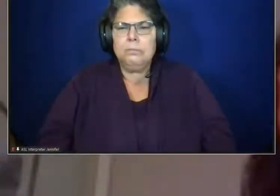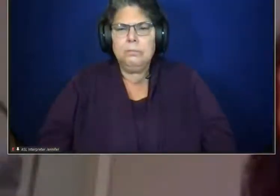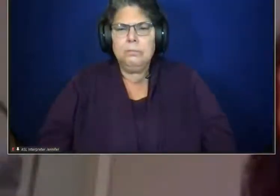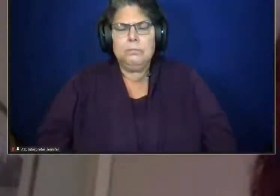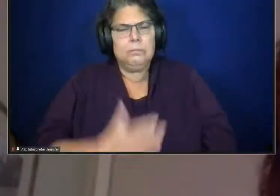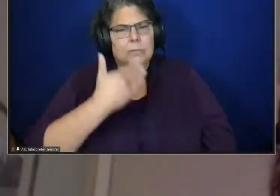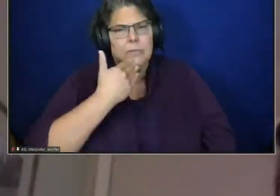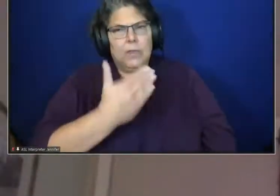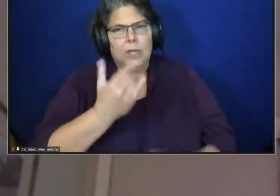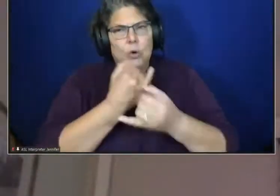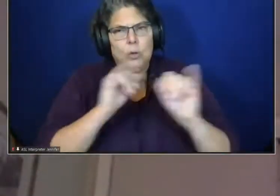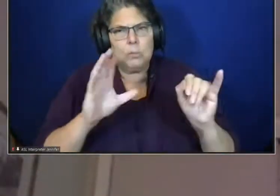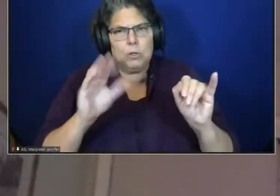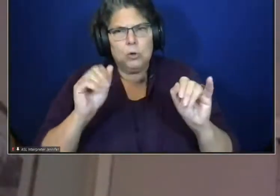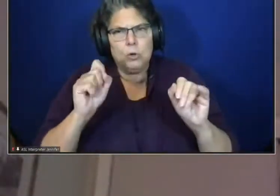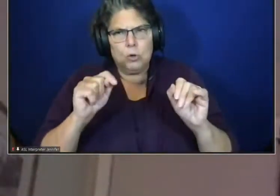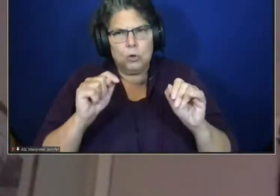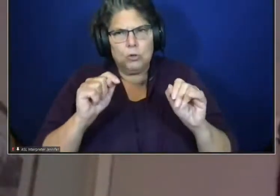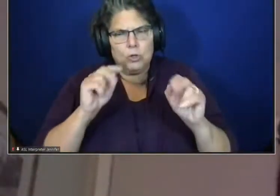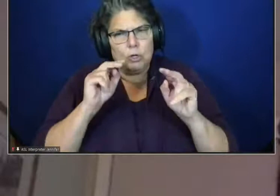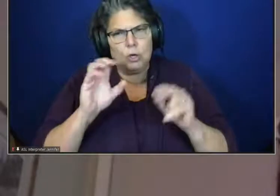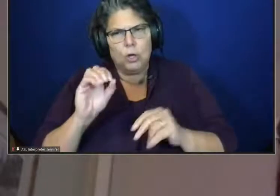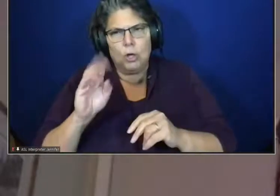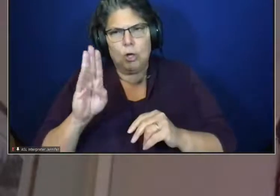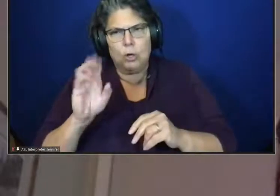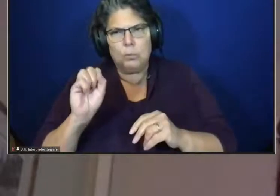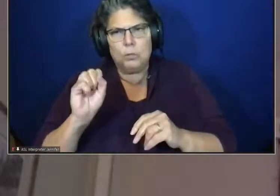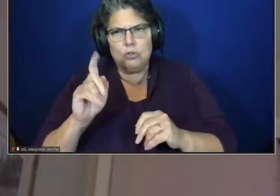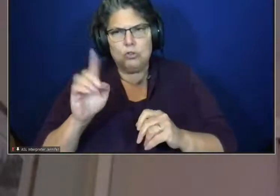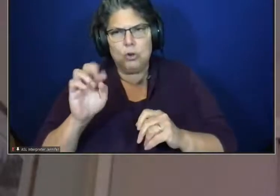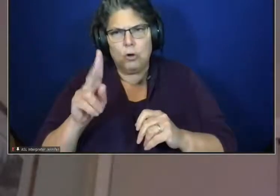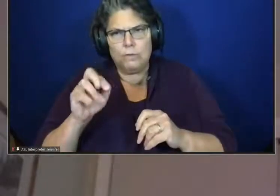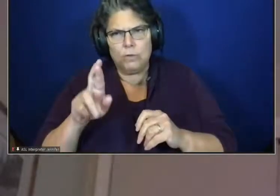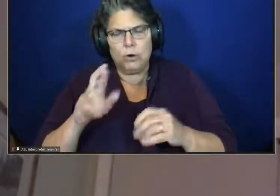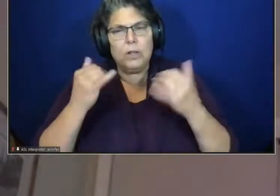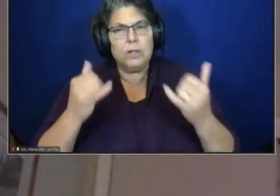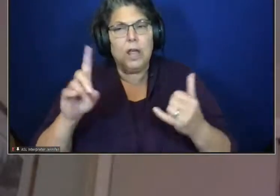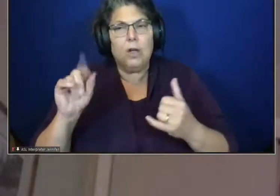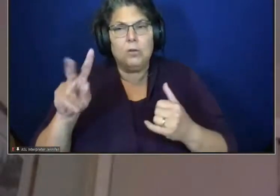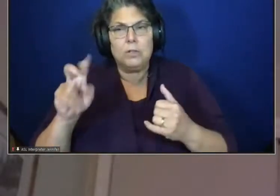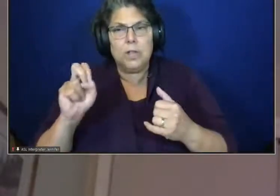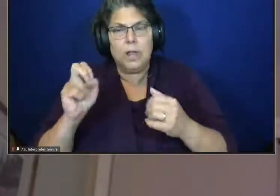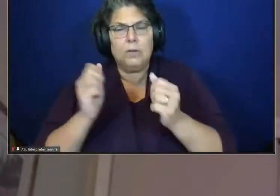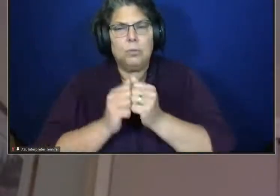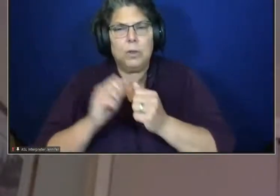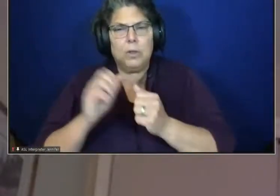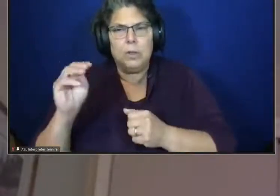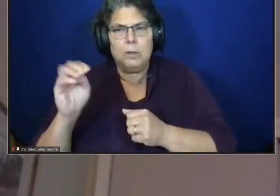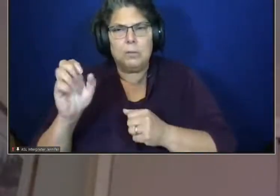Thank you, Independent Coast Observer. And let's move on to Dave with Mendocino Voice.